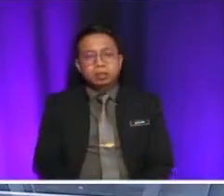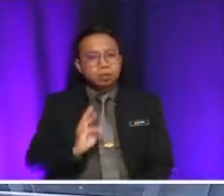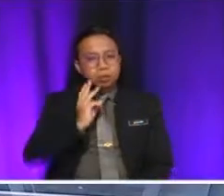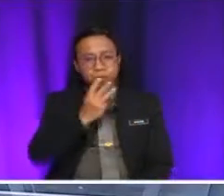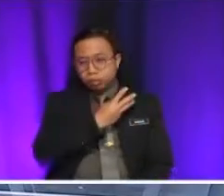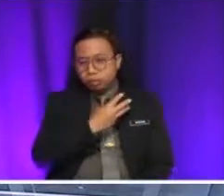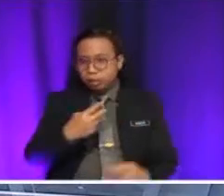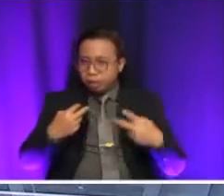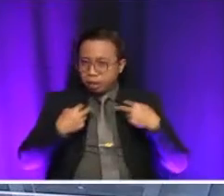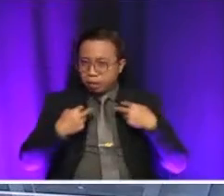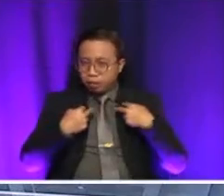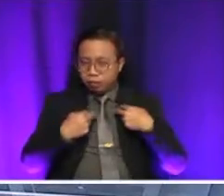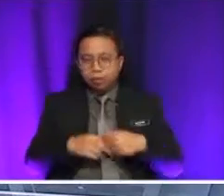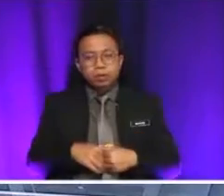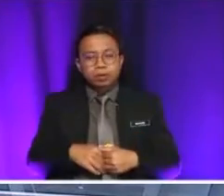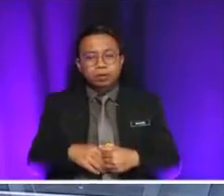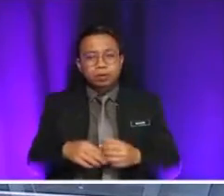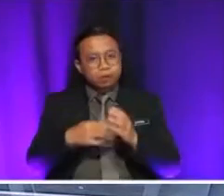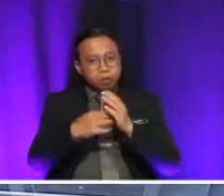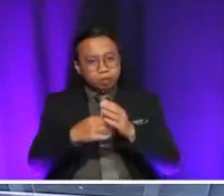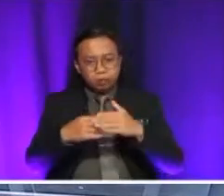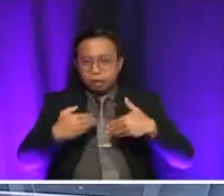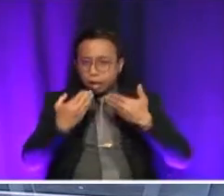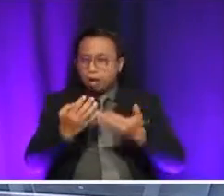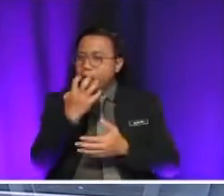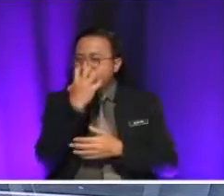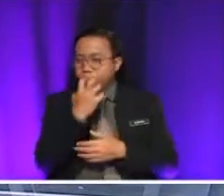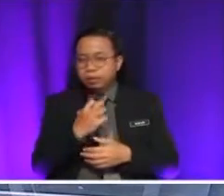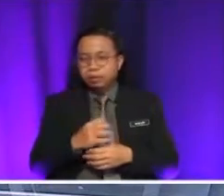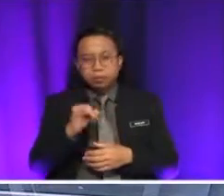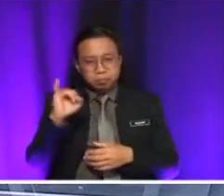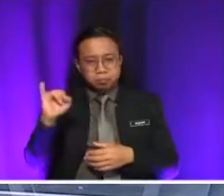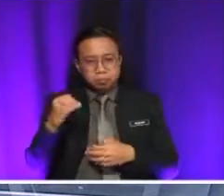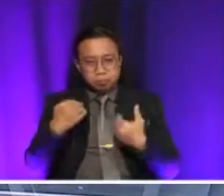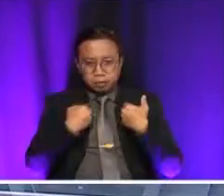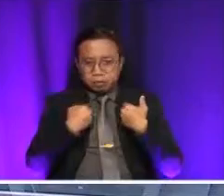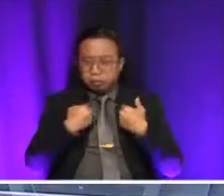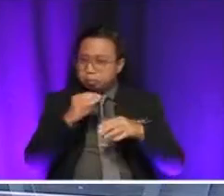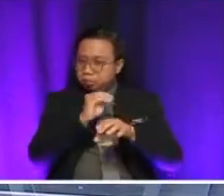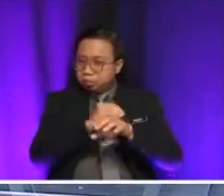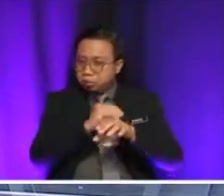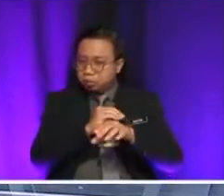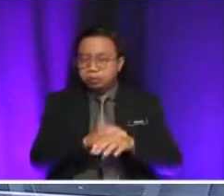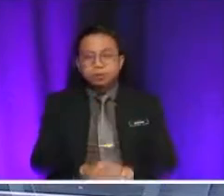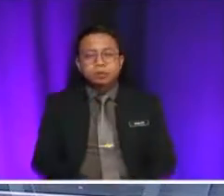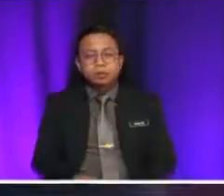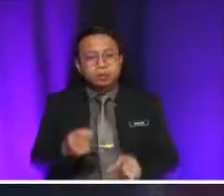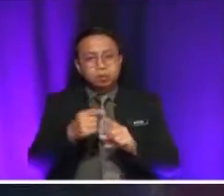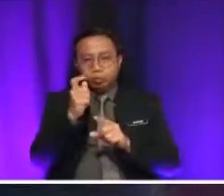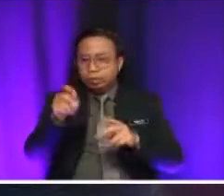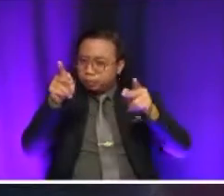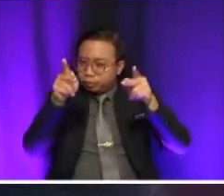to, it refers to how annoying it was. It has to be a situation that was a bit annoying to the